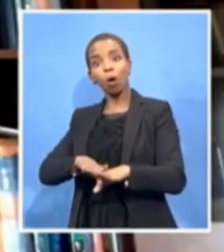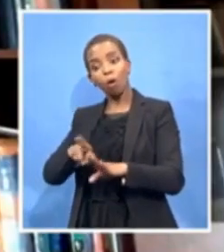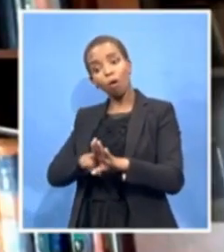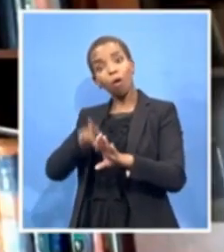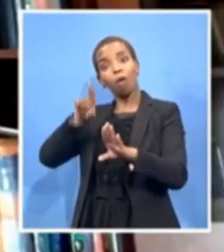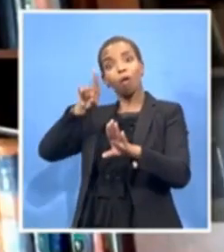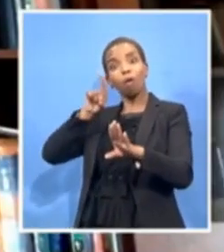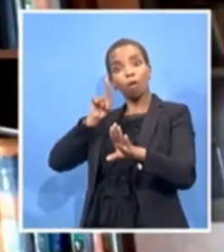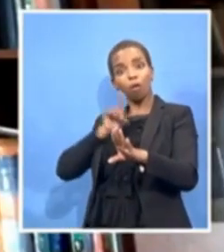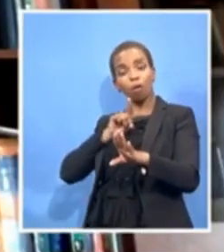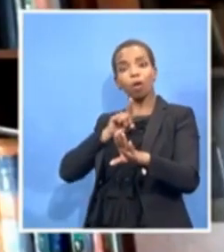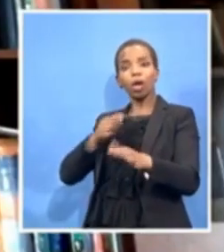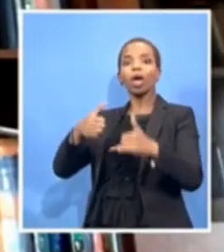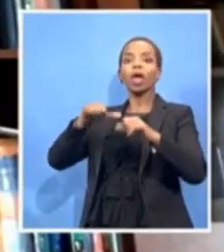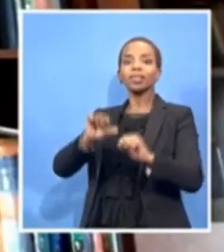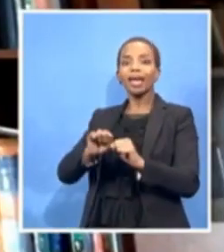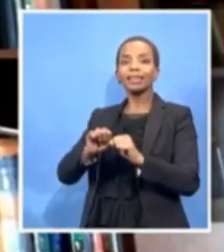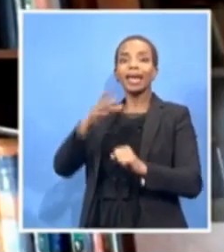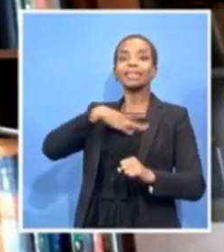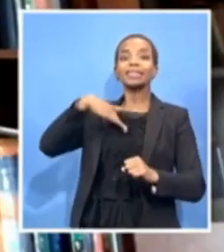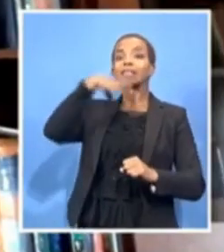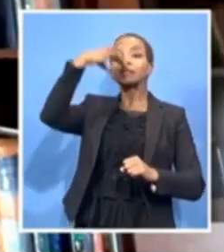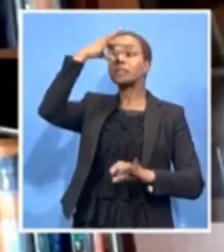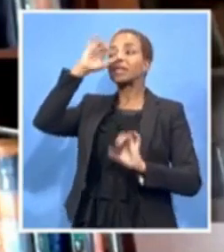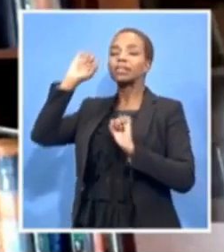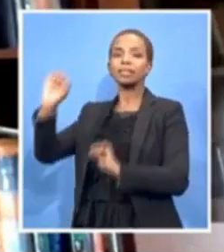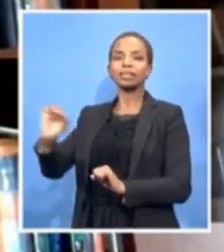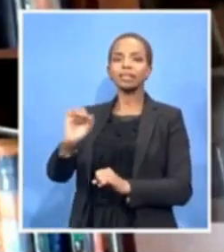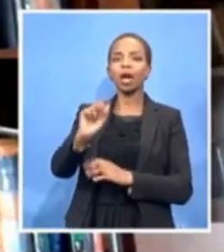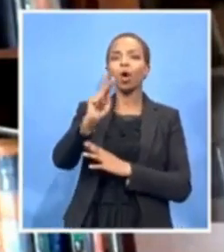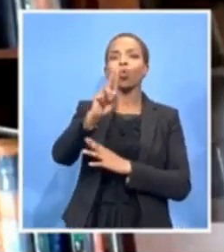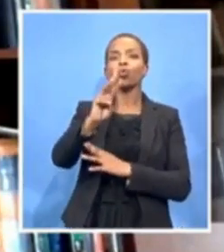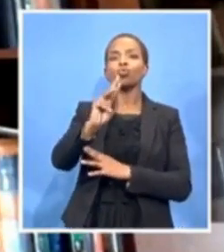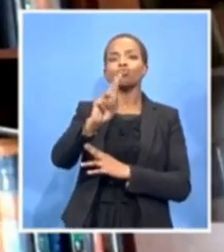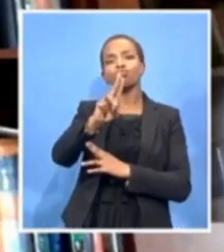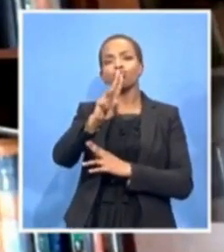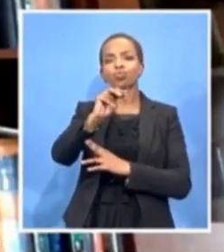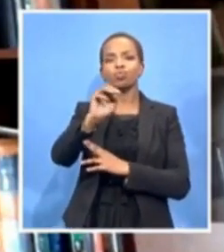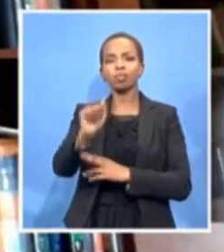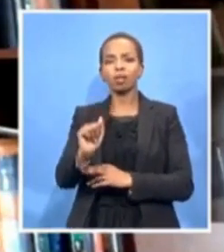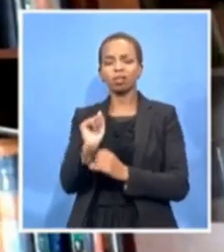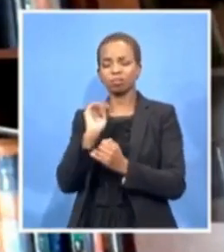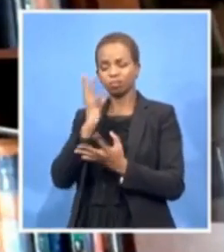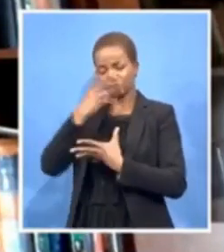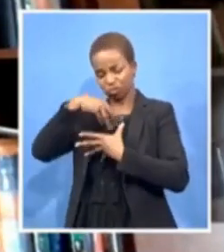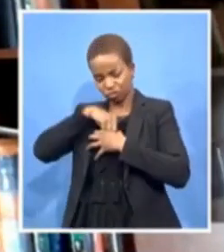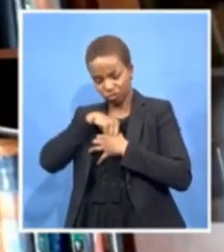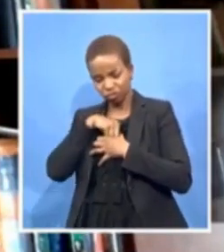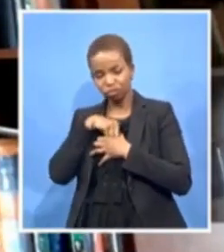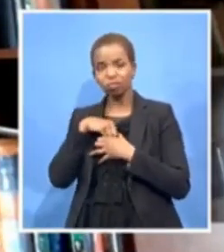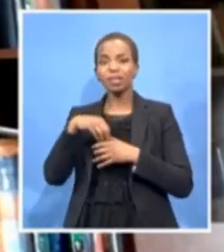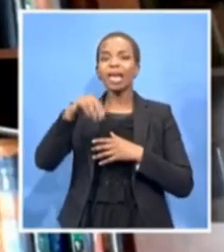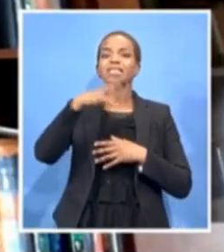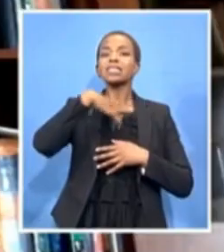Nkrumah. He will have embraced the spirit of Julius Kambarage Nyerere. He will have embraced the spirit